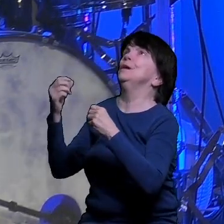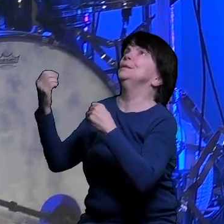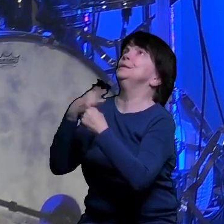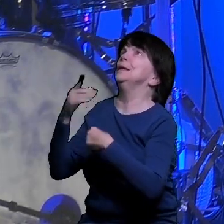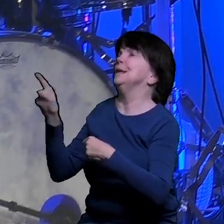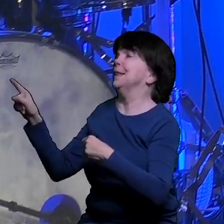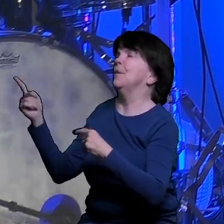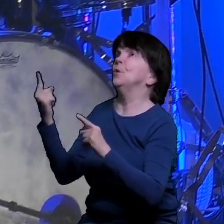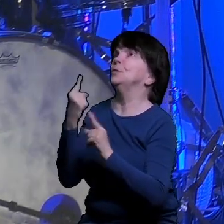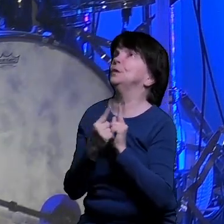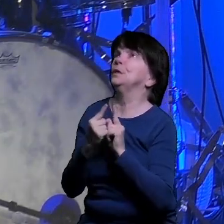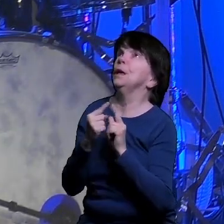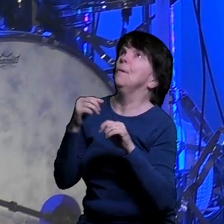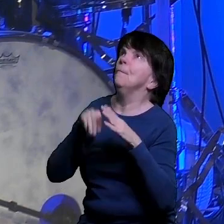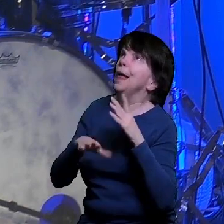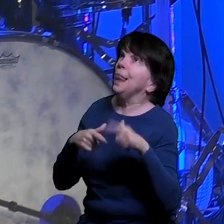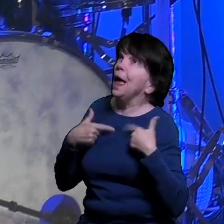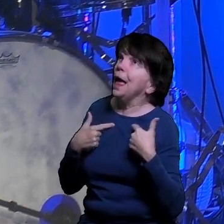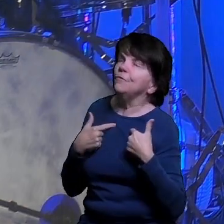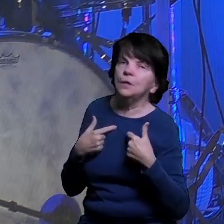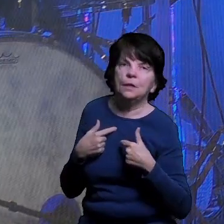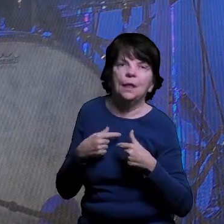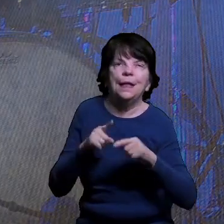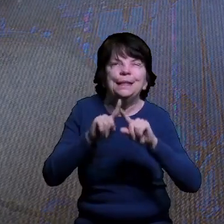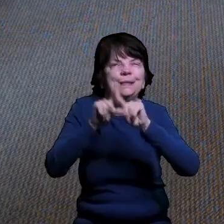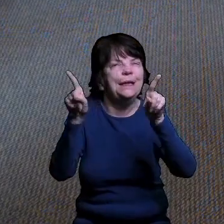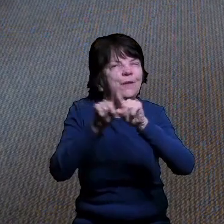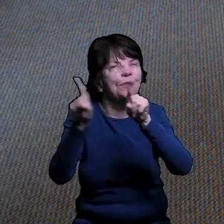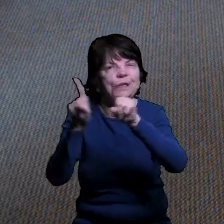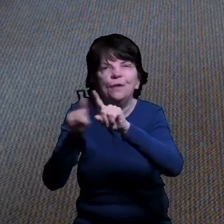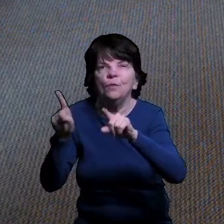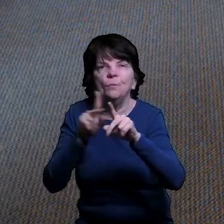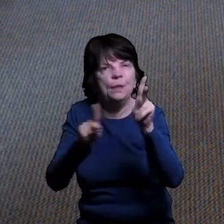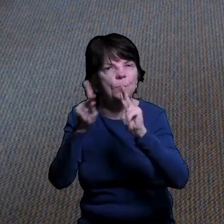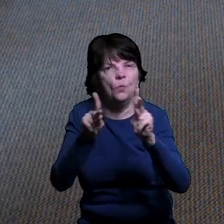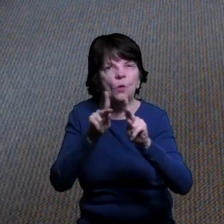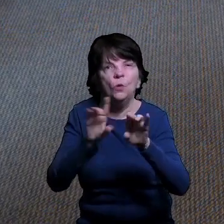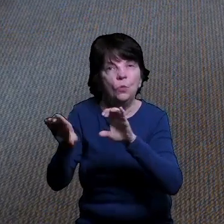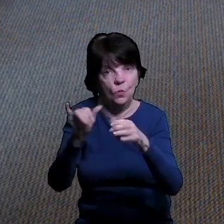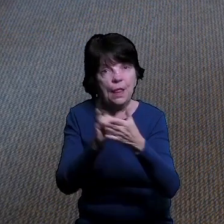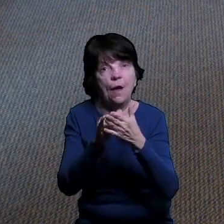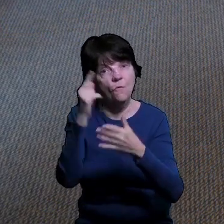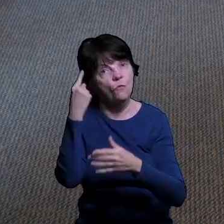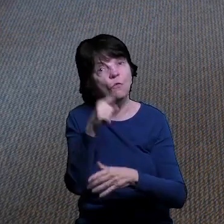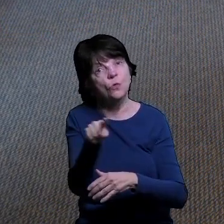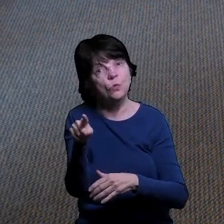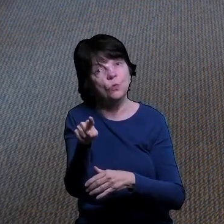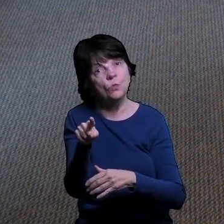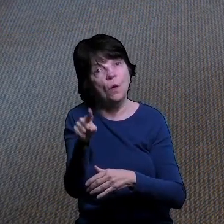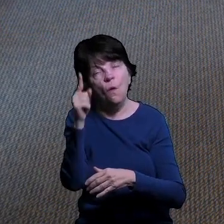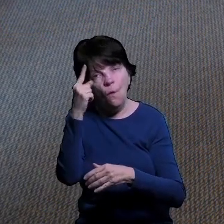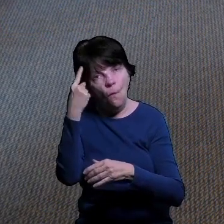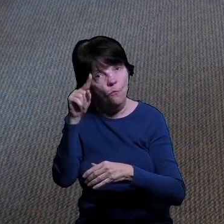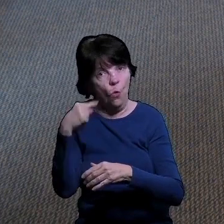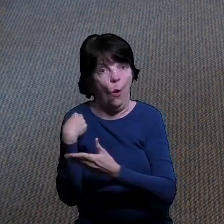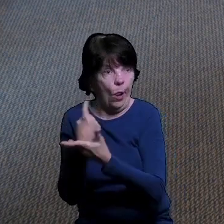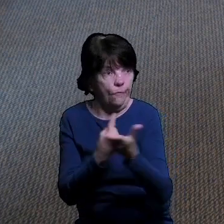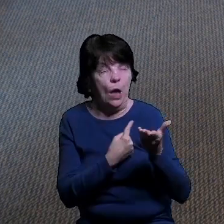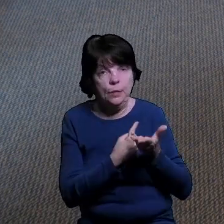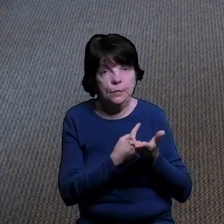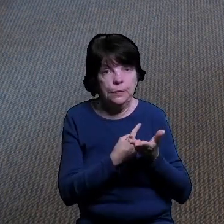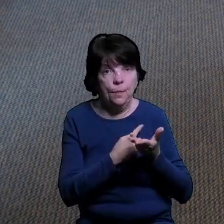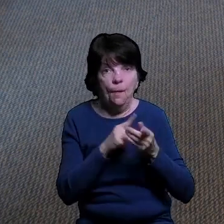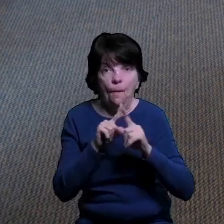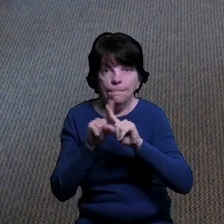people that God has placed in your life. We say, thank you. But ultimately, it's God that does the